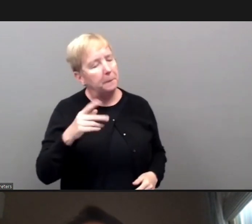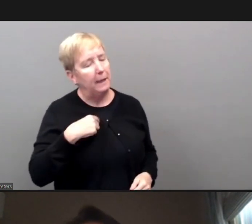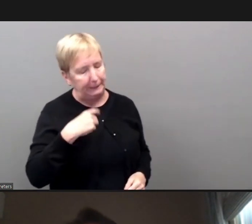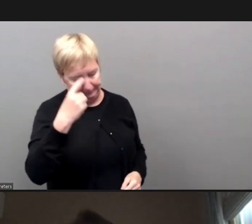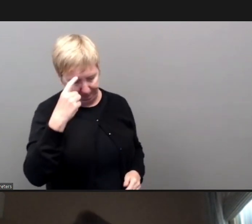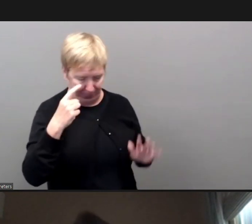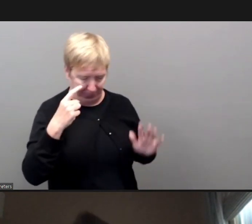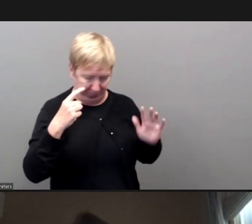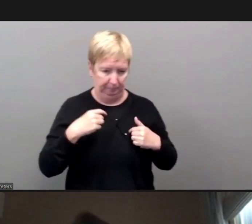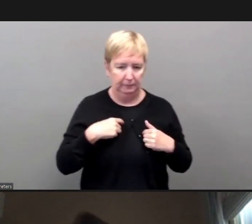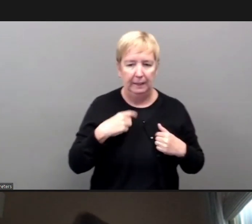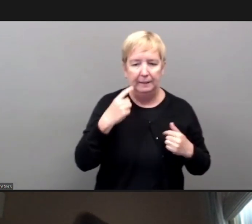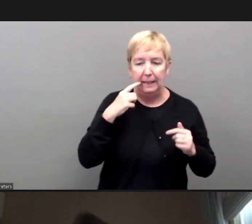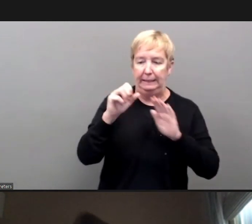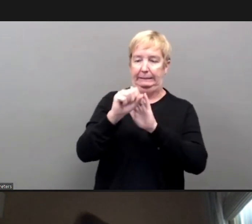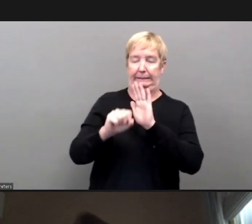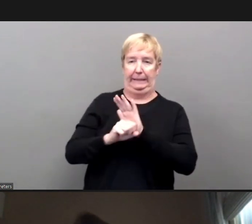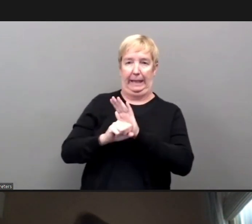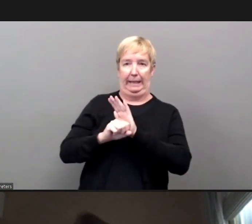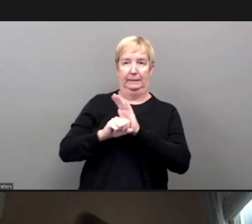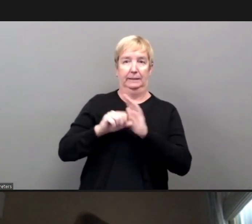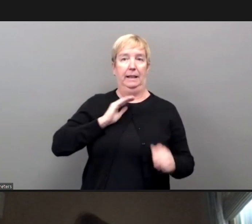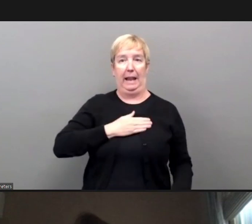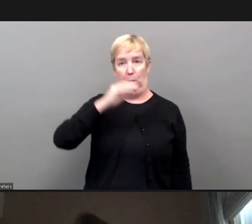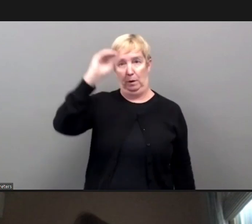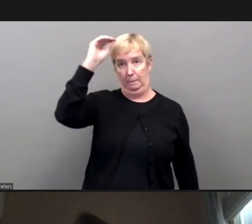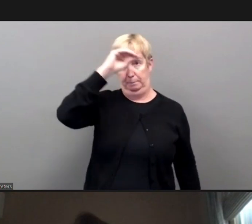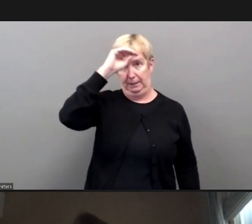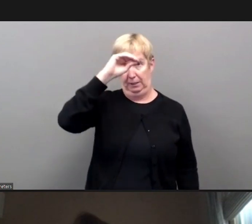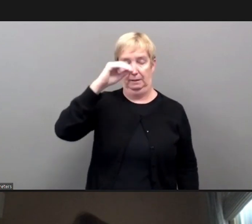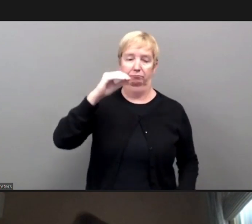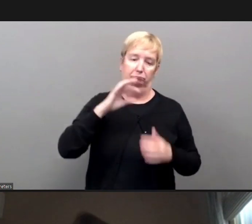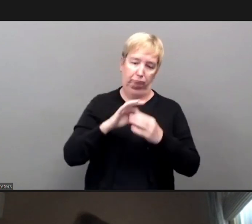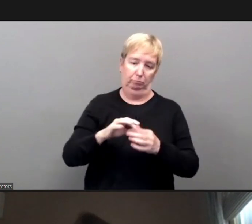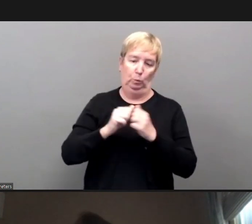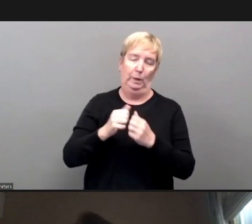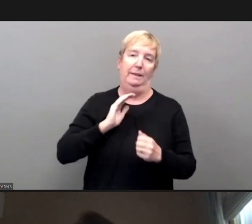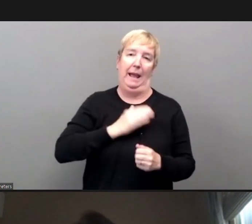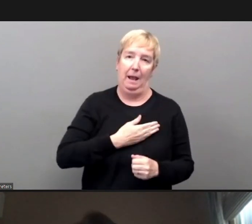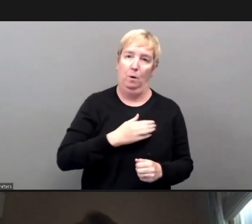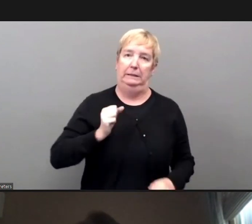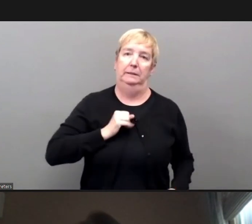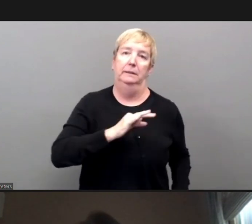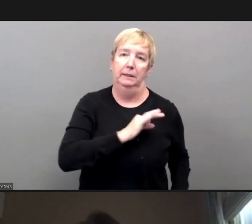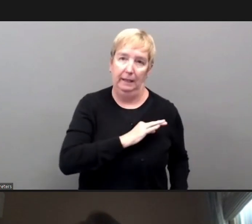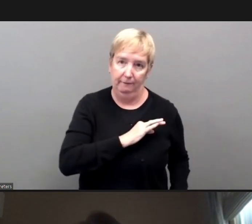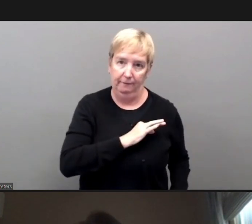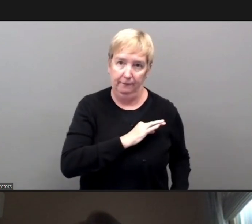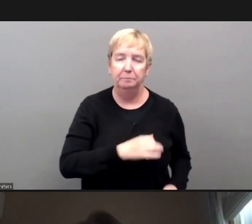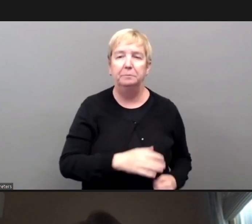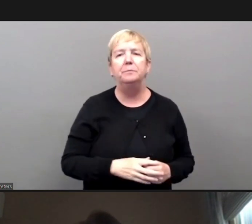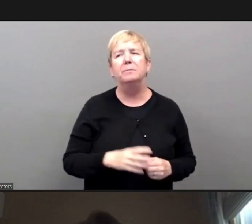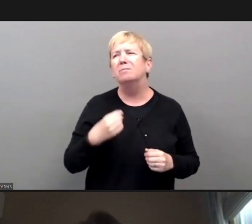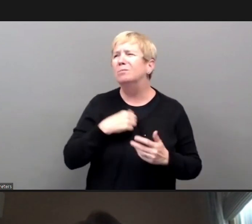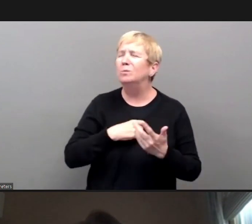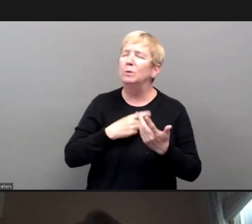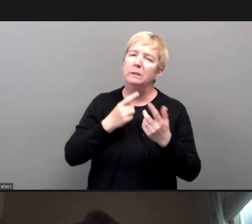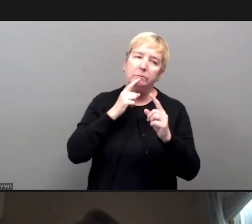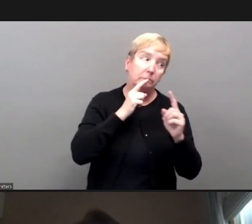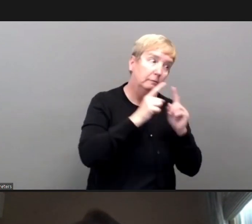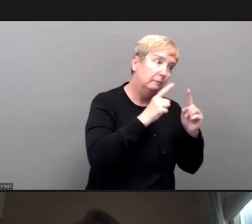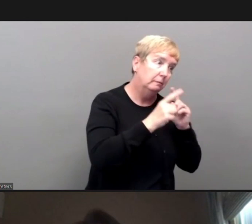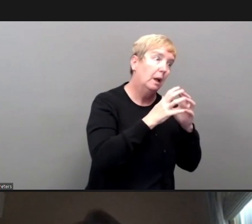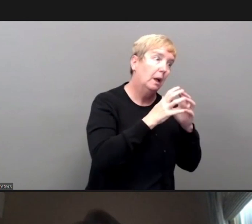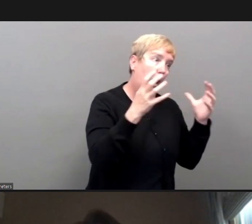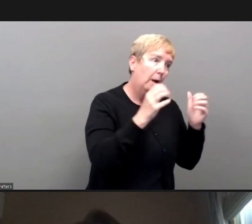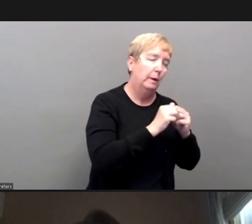the state's position on this with our employees, which is really, and I know, but also we talk about this at the MAT a lot too. So